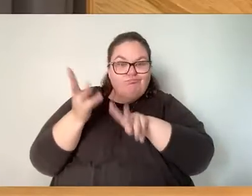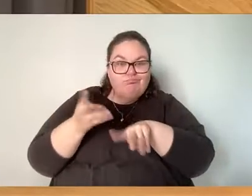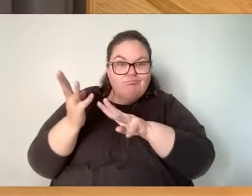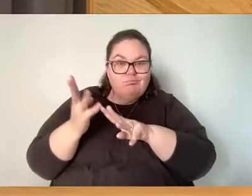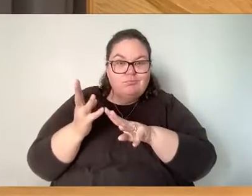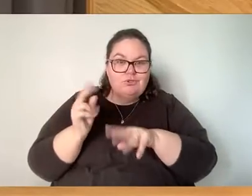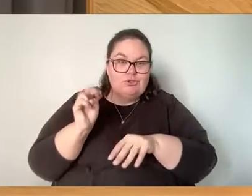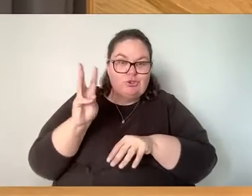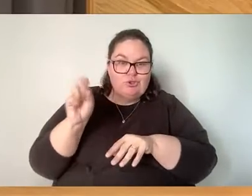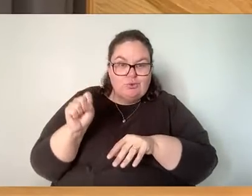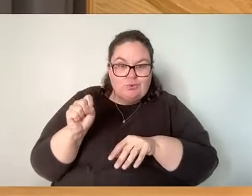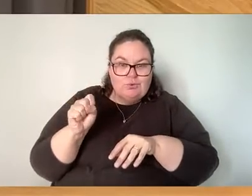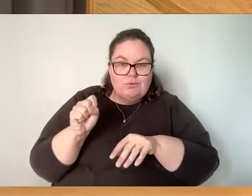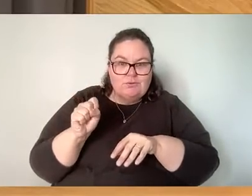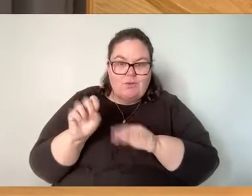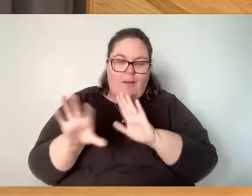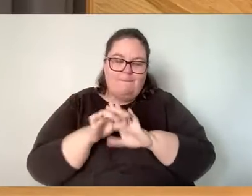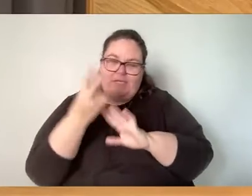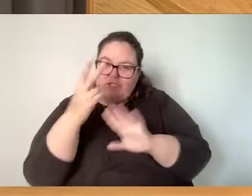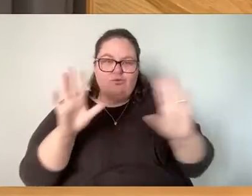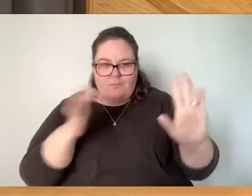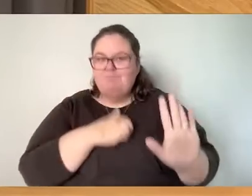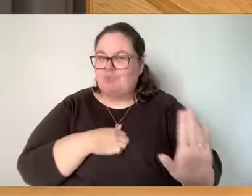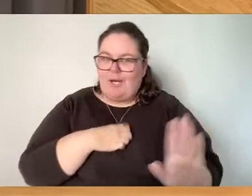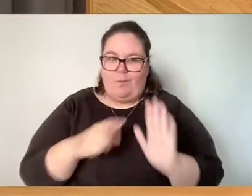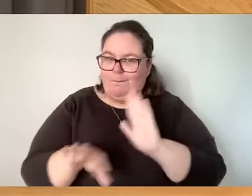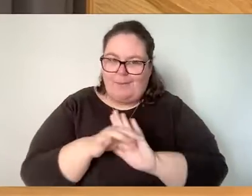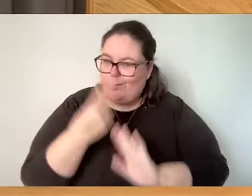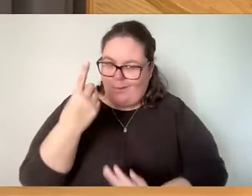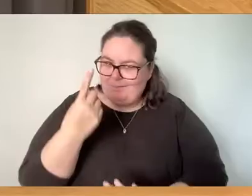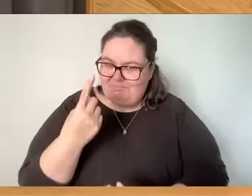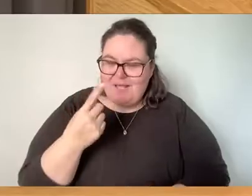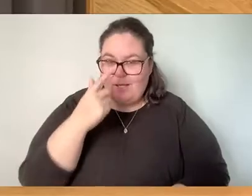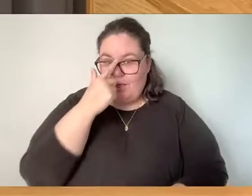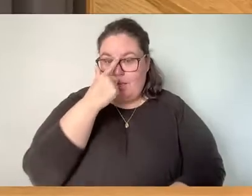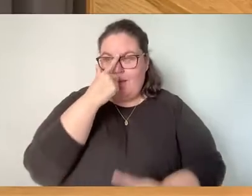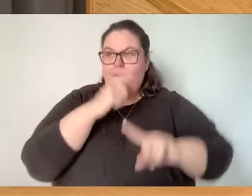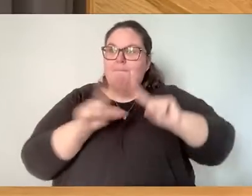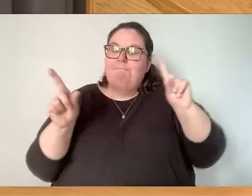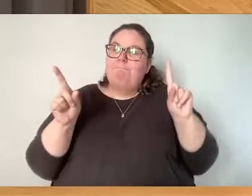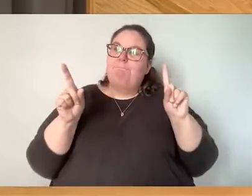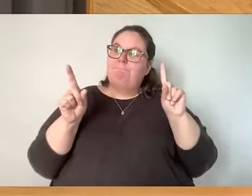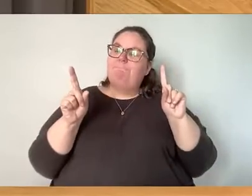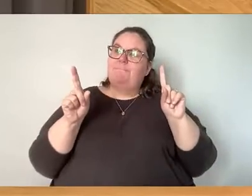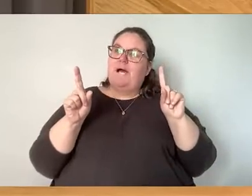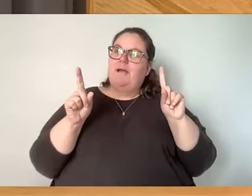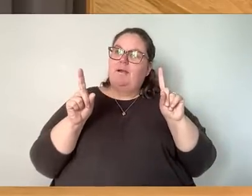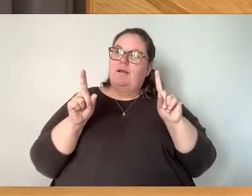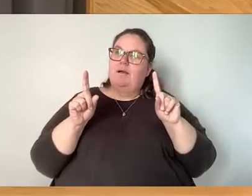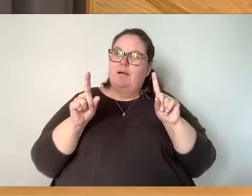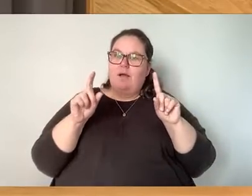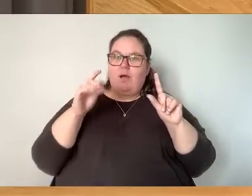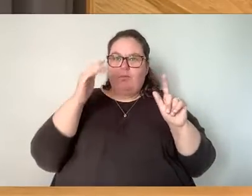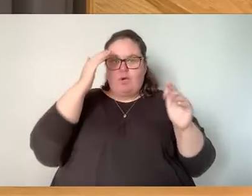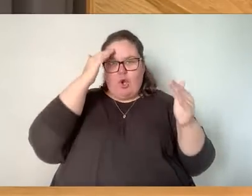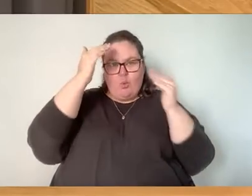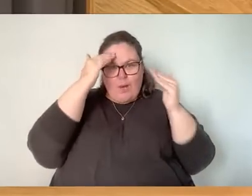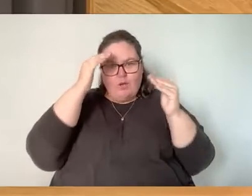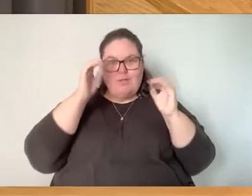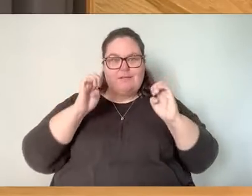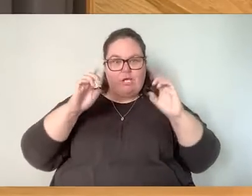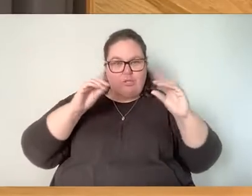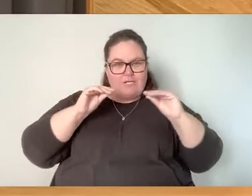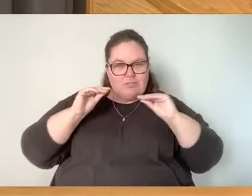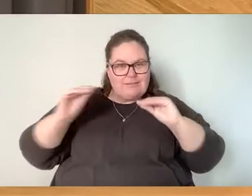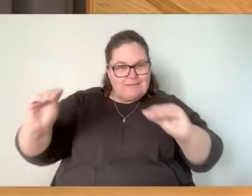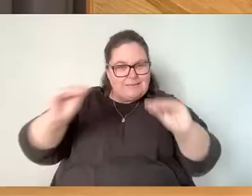I'm picking two. The component on education and awareness is there actually is amazing practices out there. There's really